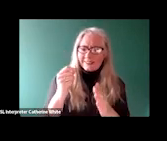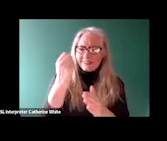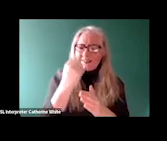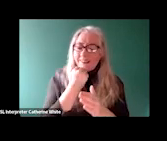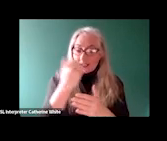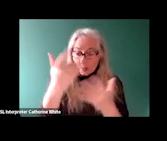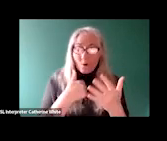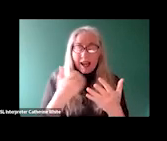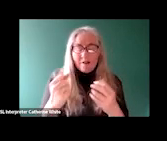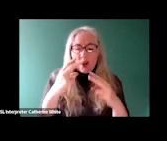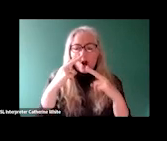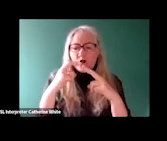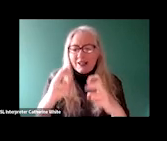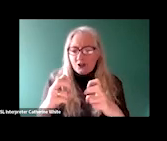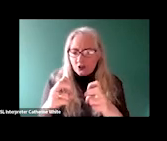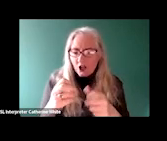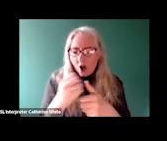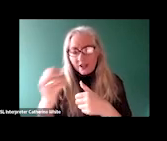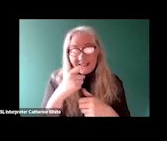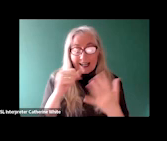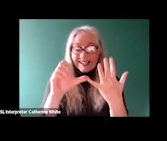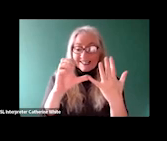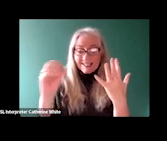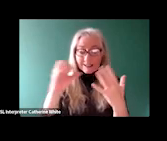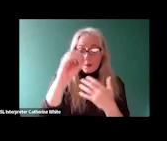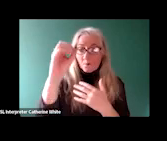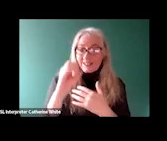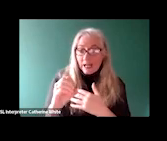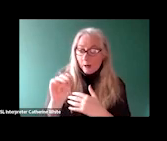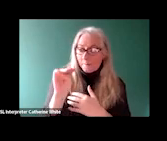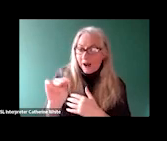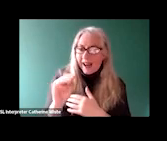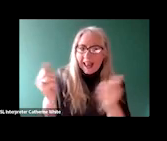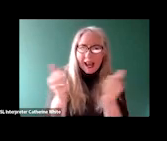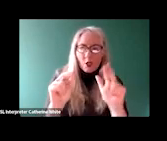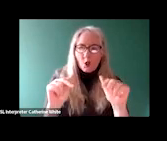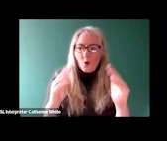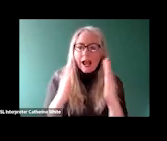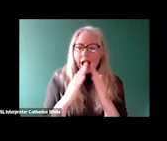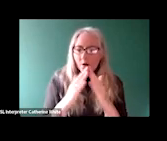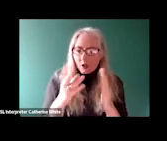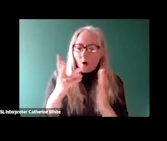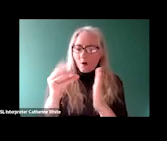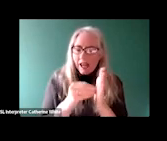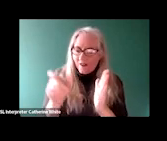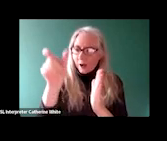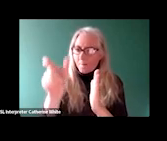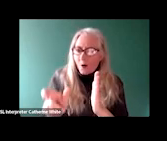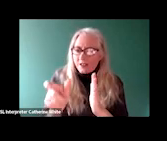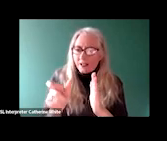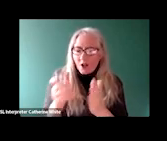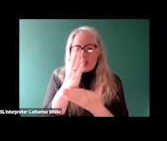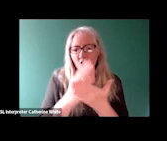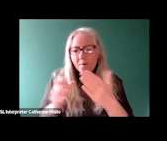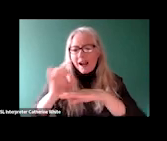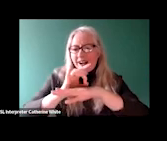research from the States that says that there's a 60% probability that any new house will be occupied with a person with some sort of a